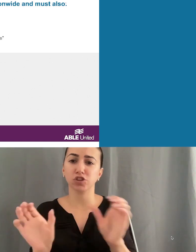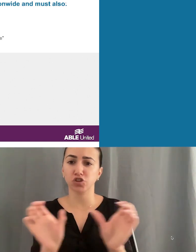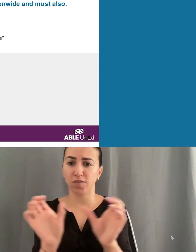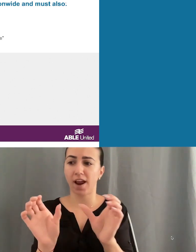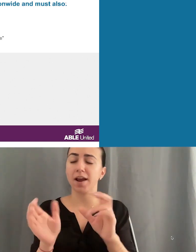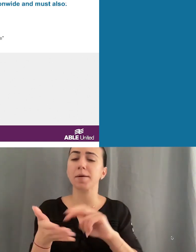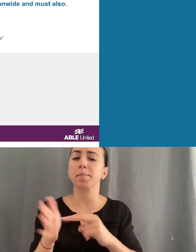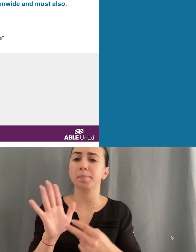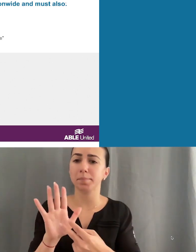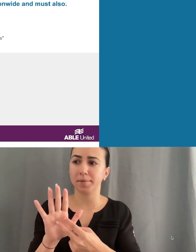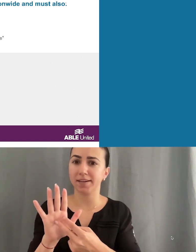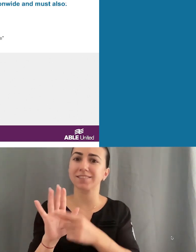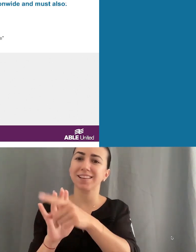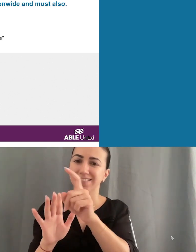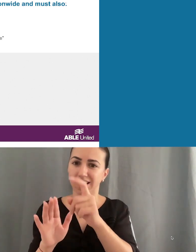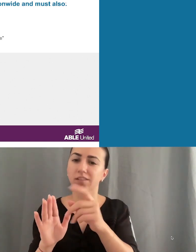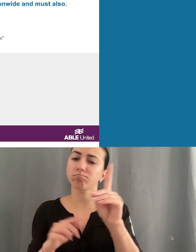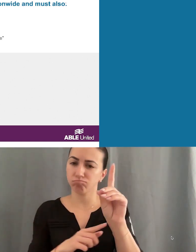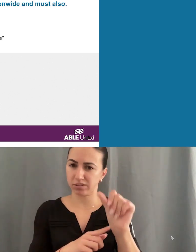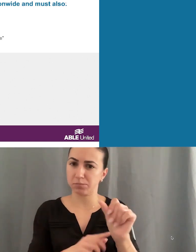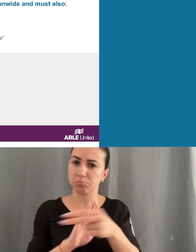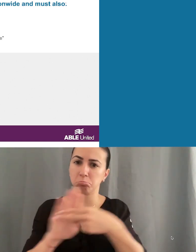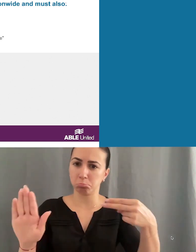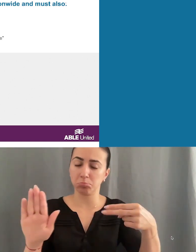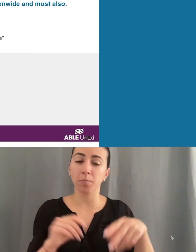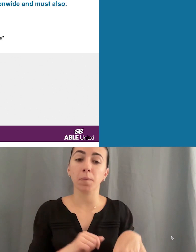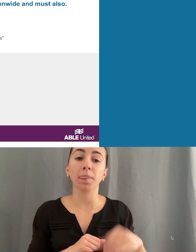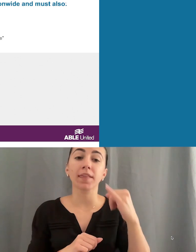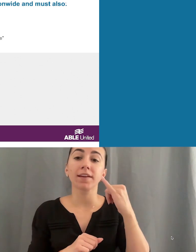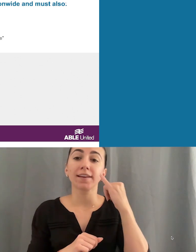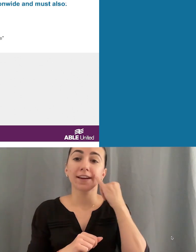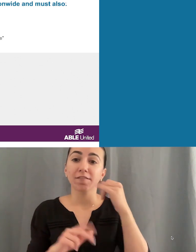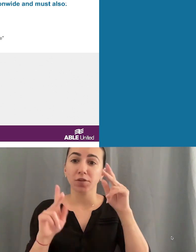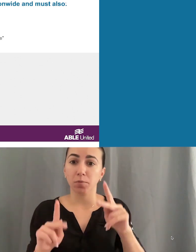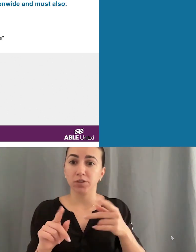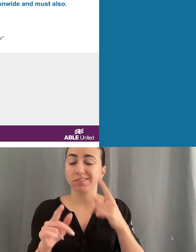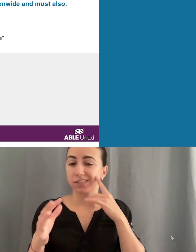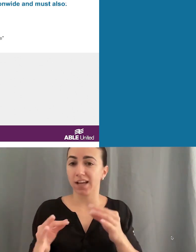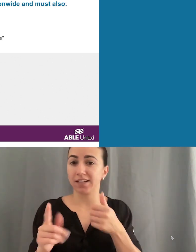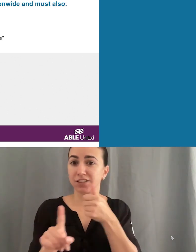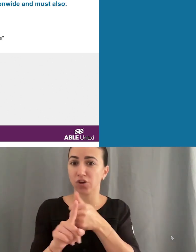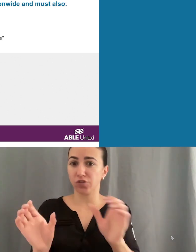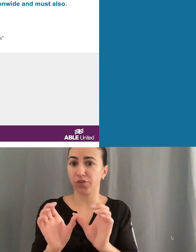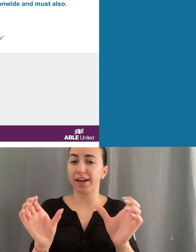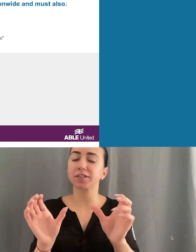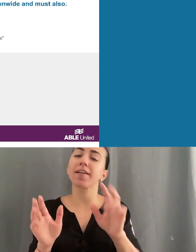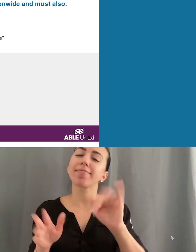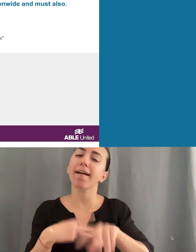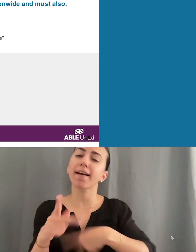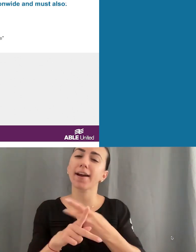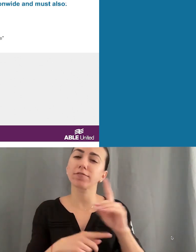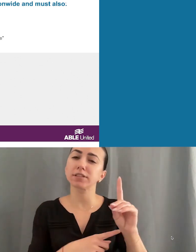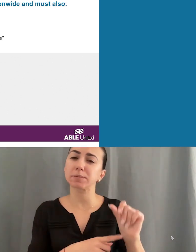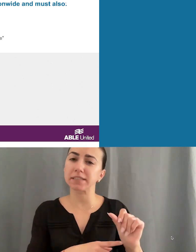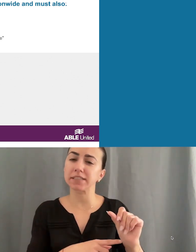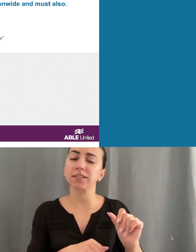the definition of a disability. And if somebody is selecting the self-certification, those types of disabilities, you're